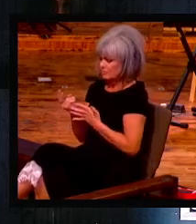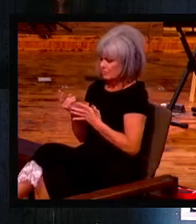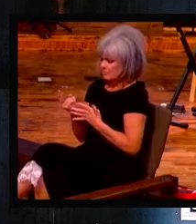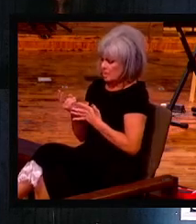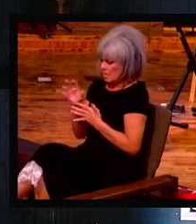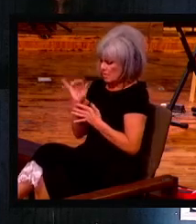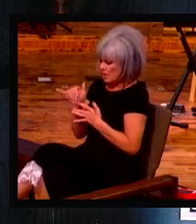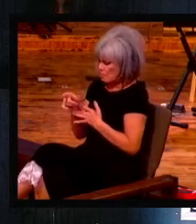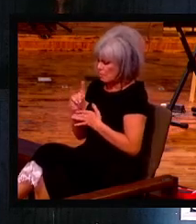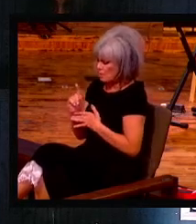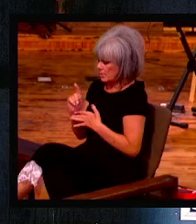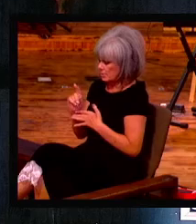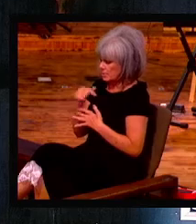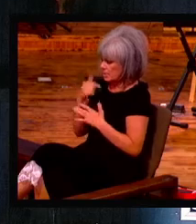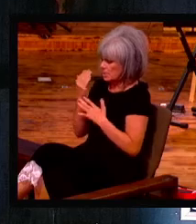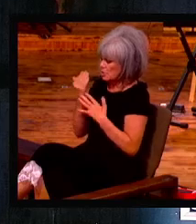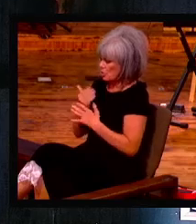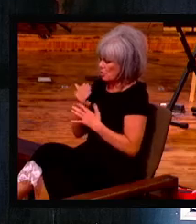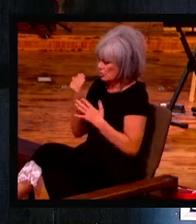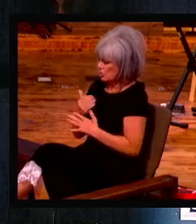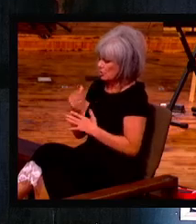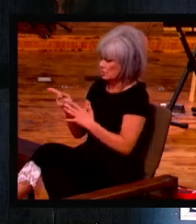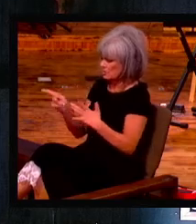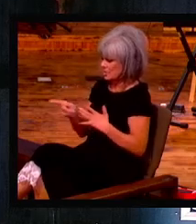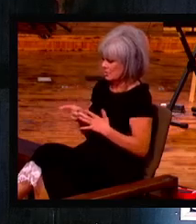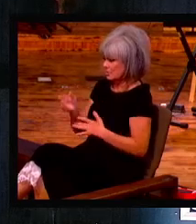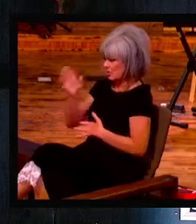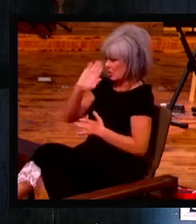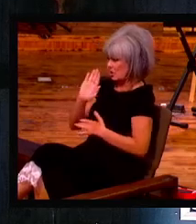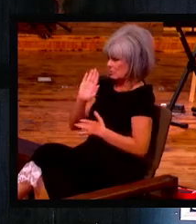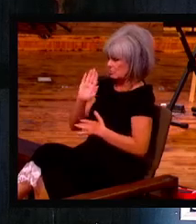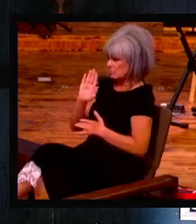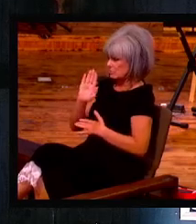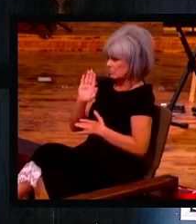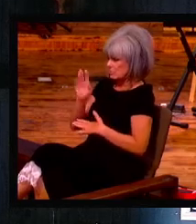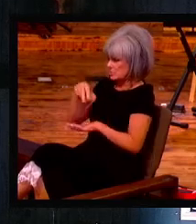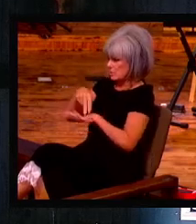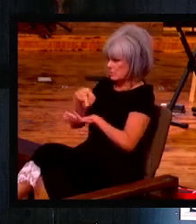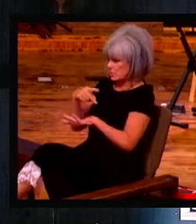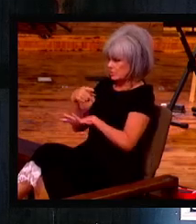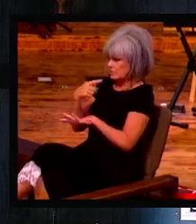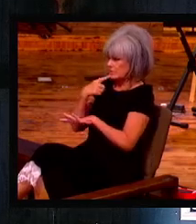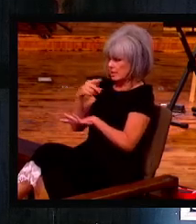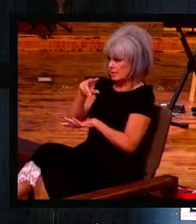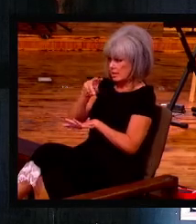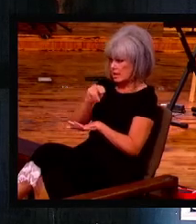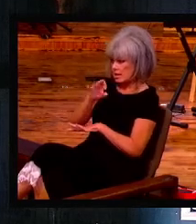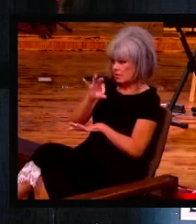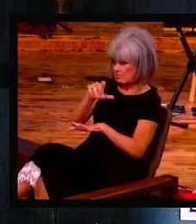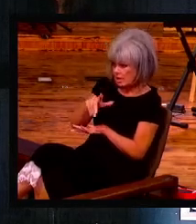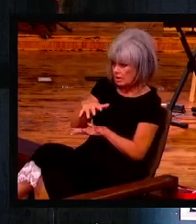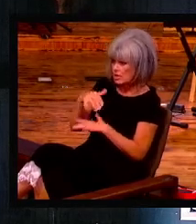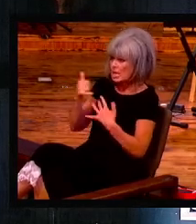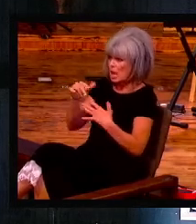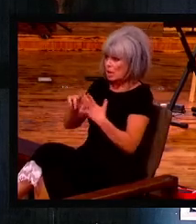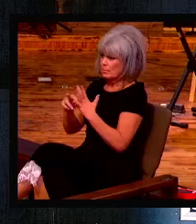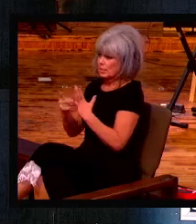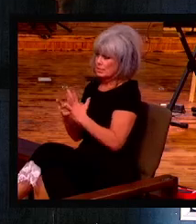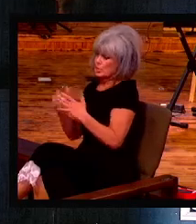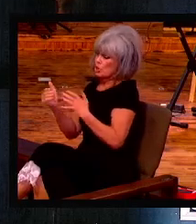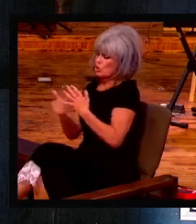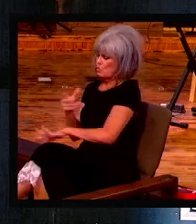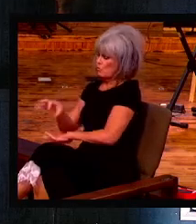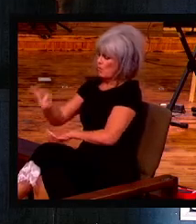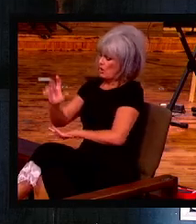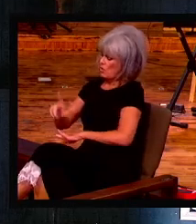then in that moment, at my darkest place, God stepped up and said, no, son, NFL for you doesn't mean not for long. It means newfound life.